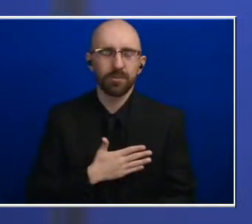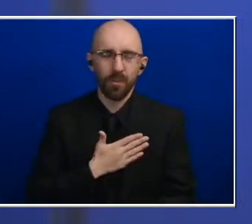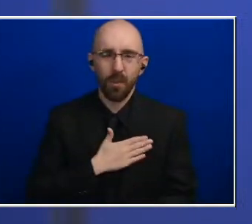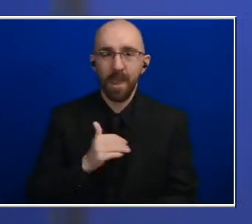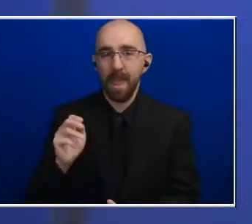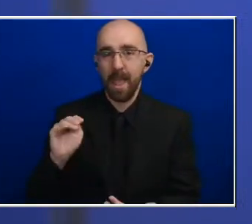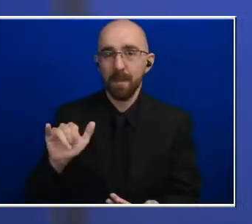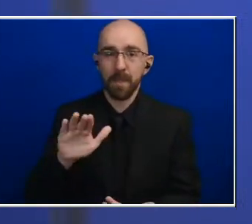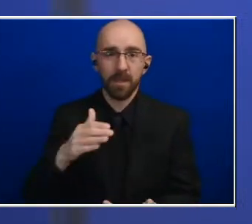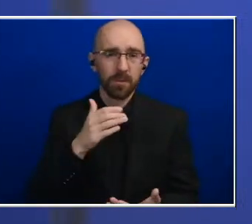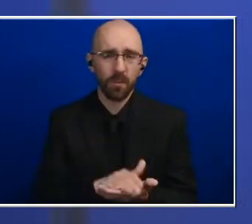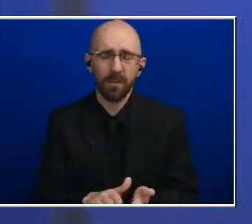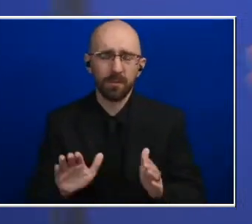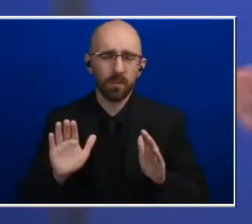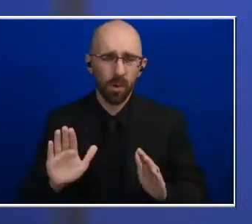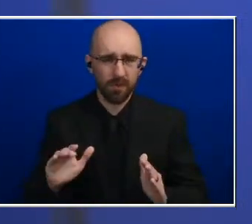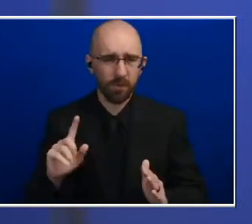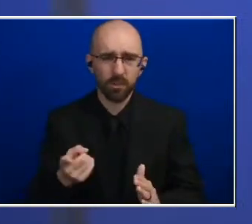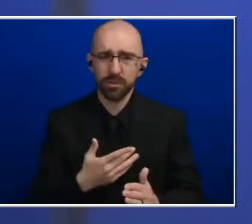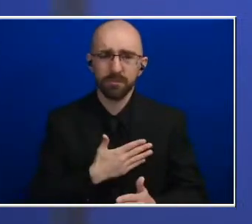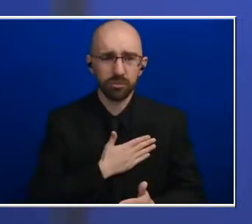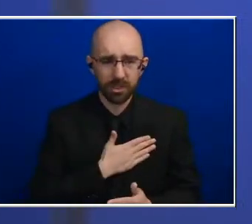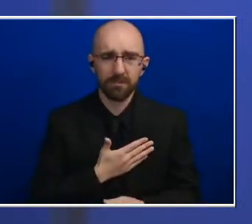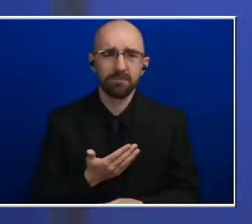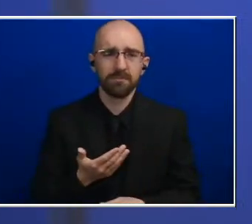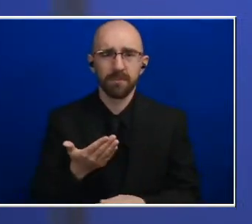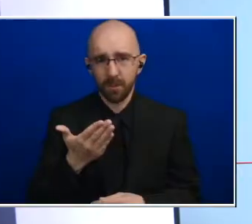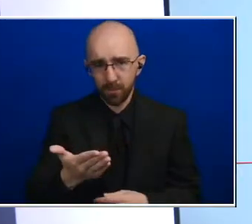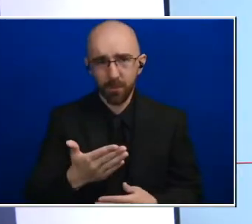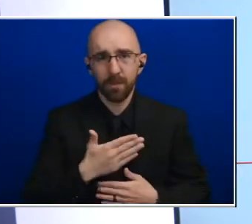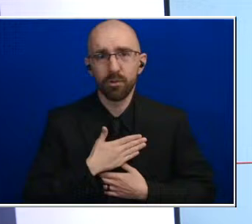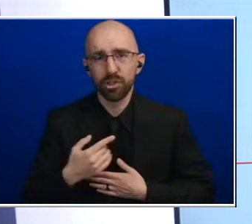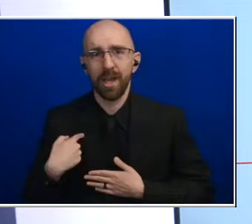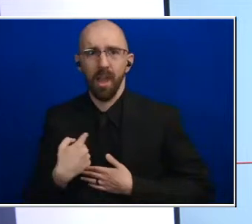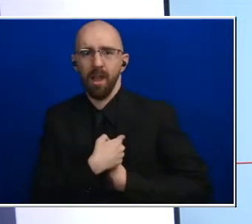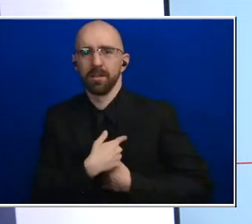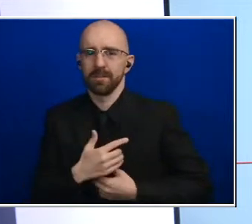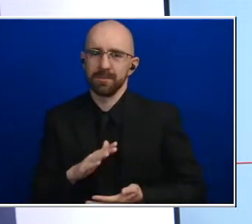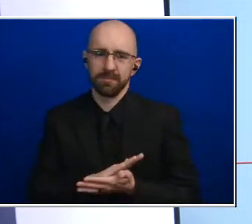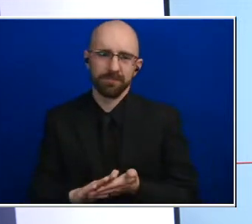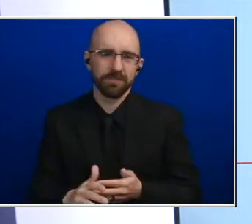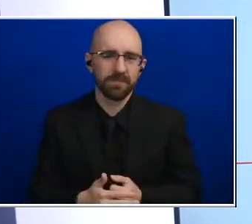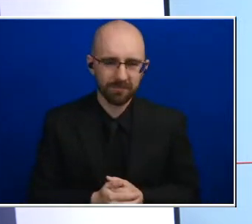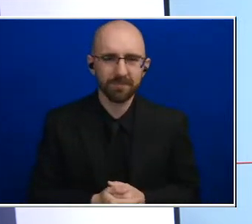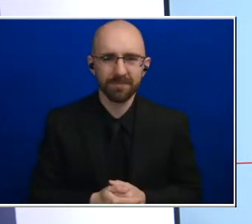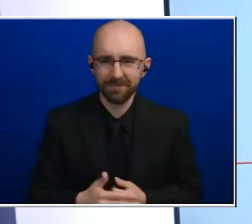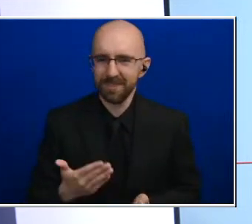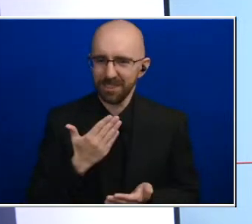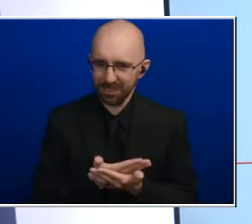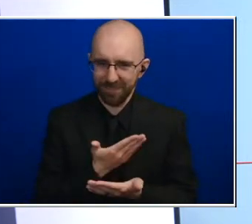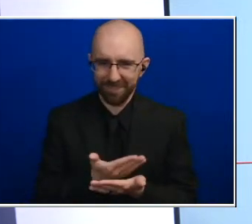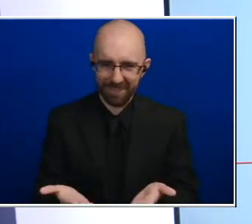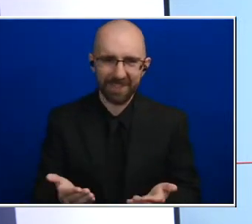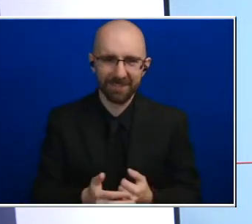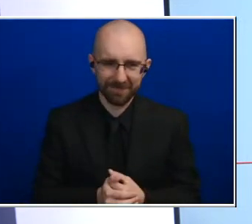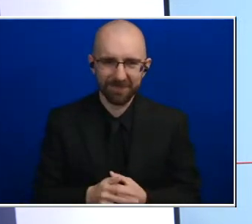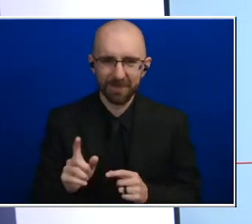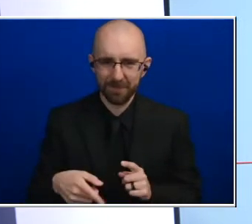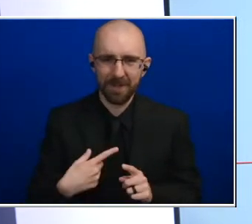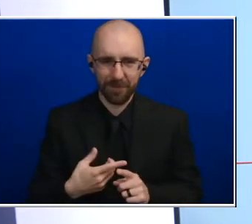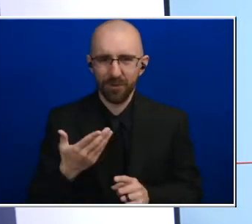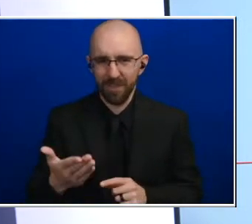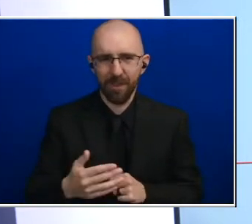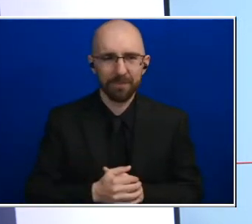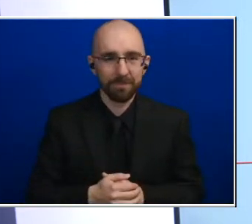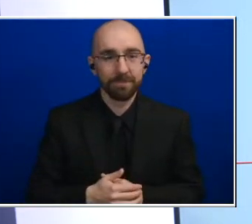wonderful. And we just really appreciate you appreciating us. Yeah, that's a good darn thing, right? Yeah. When you're up there trying. Wait,